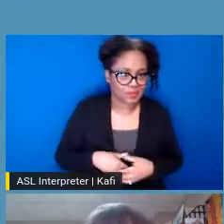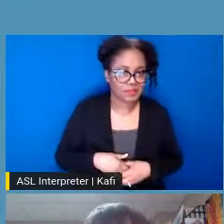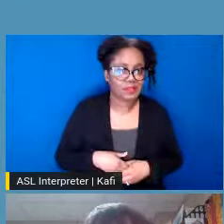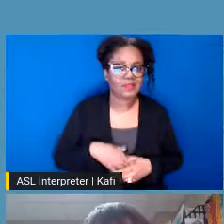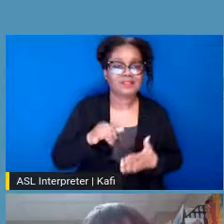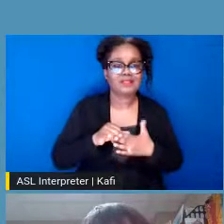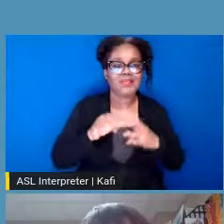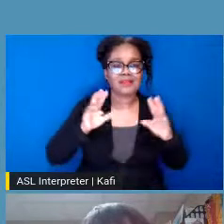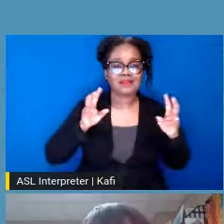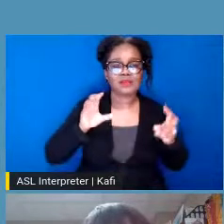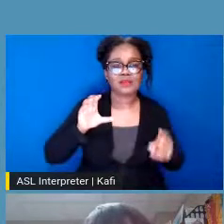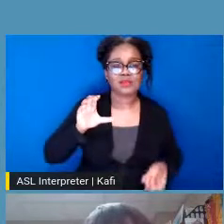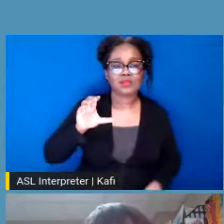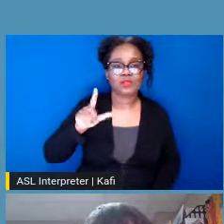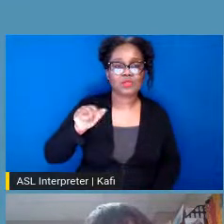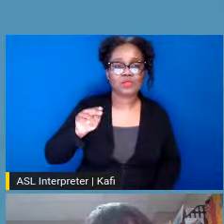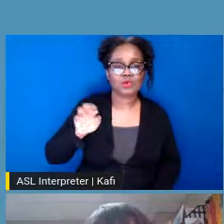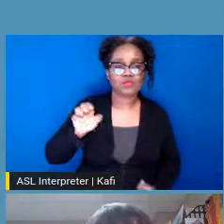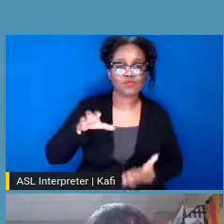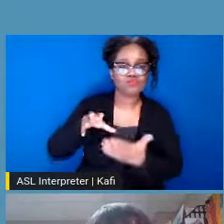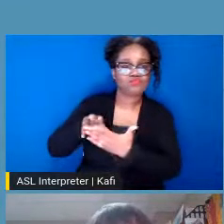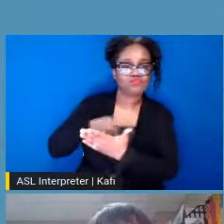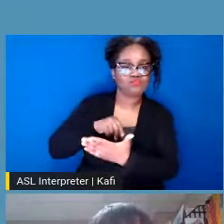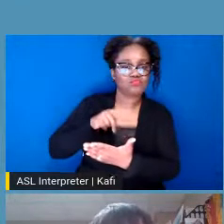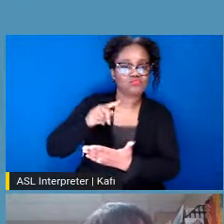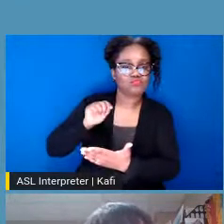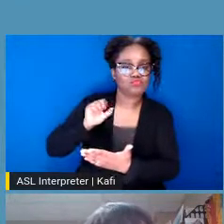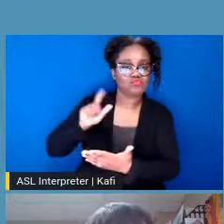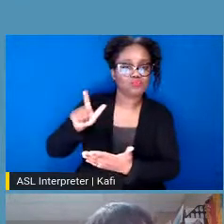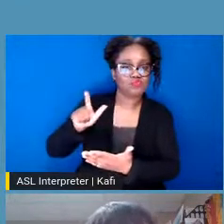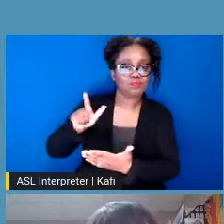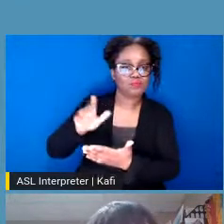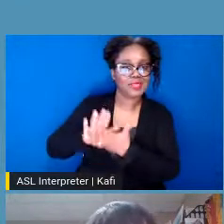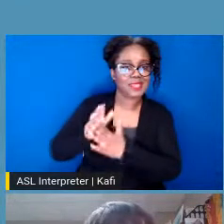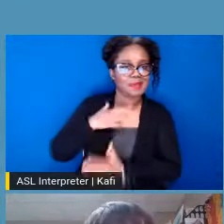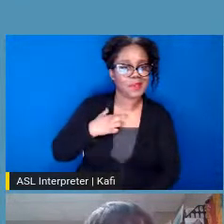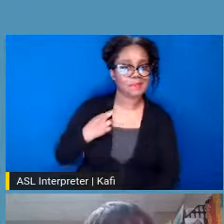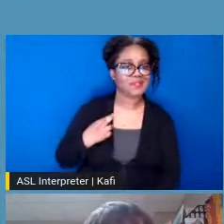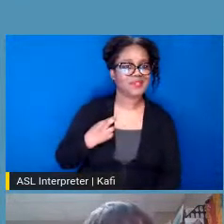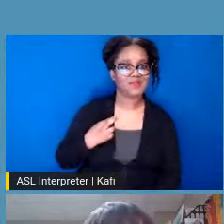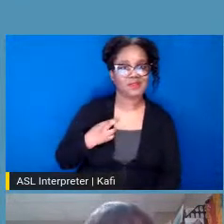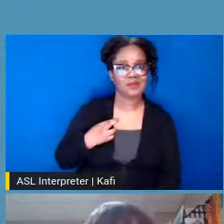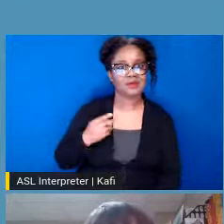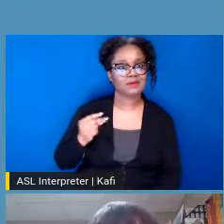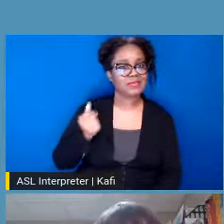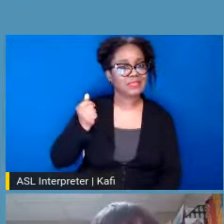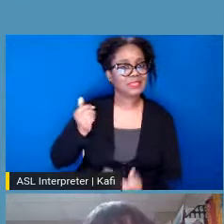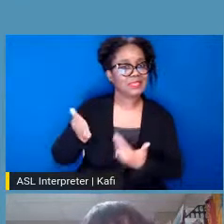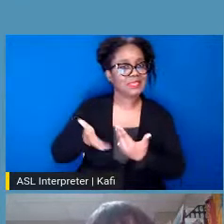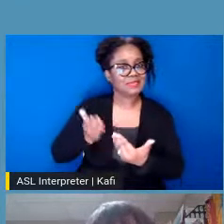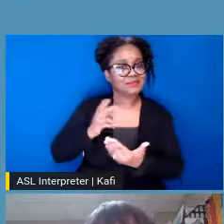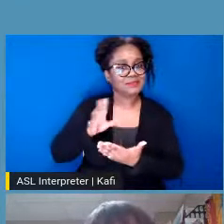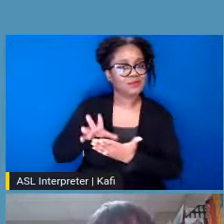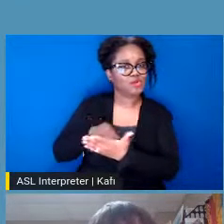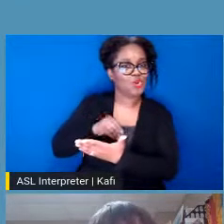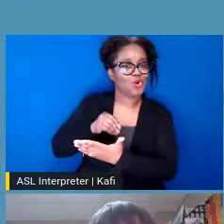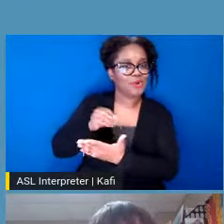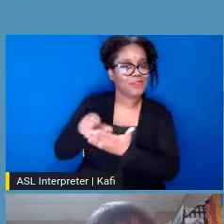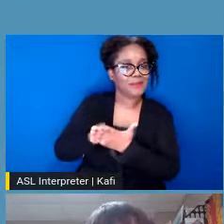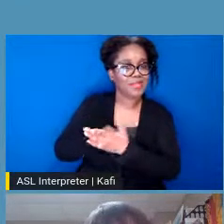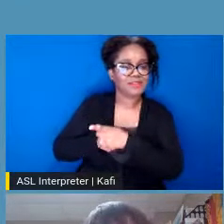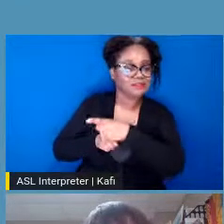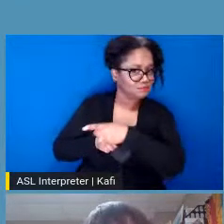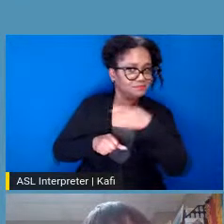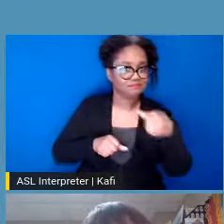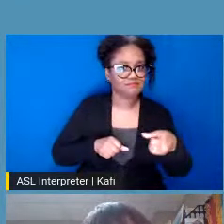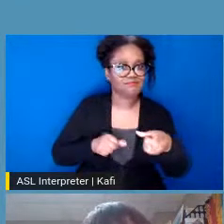that was actually introduced kind of mid-pandemic became my best friend, because I could clone a page that looked like it might work, and then we could work